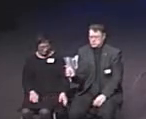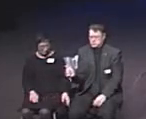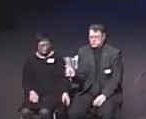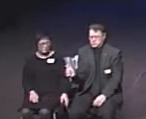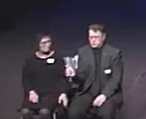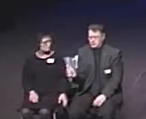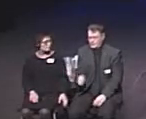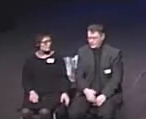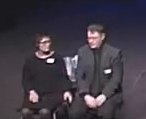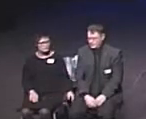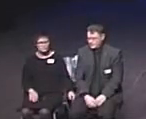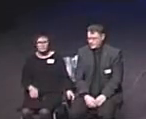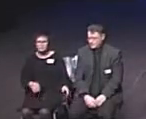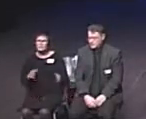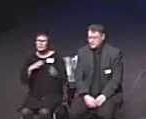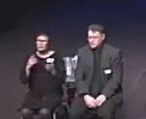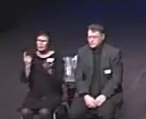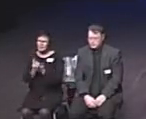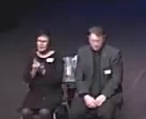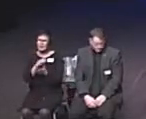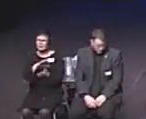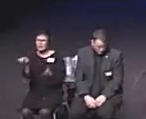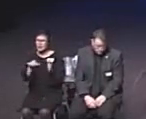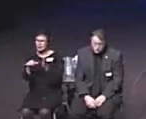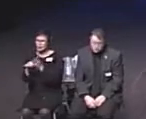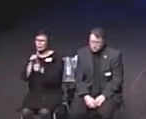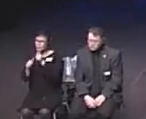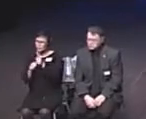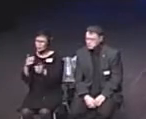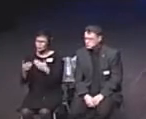And the use of time. It's hard if you are in